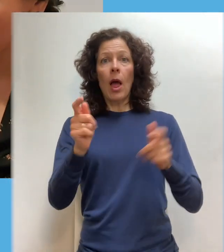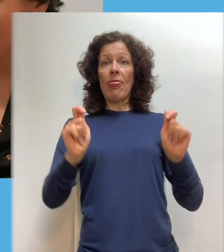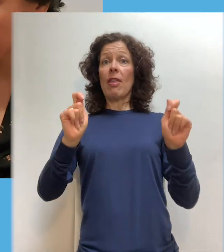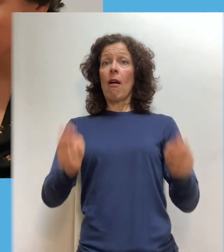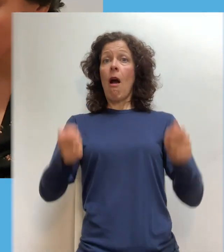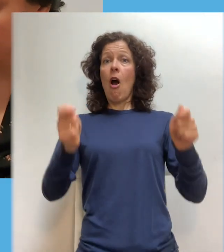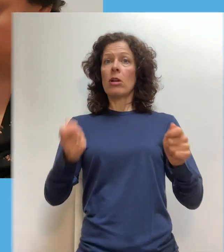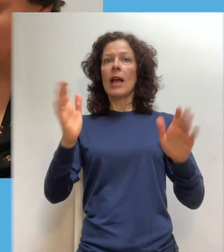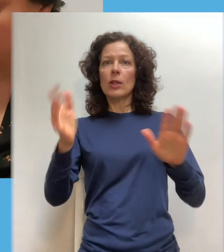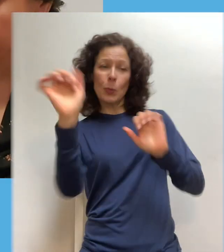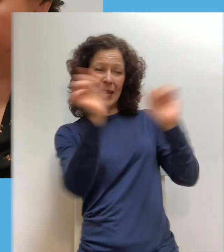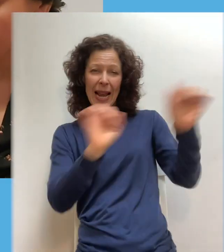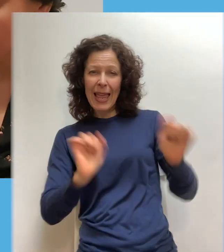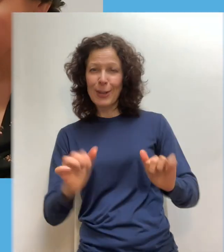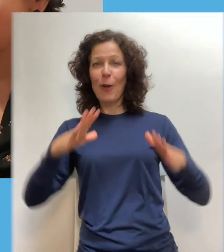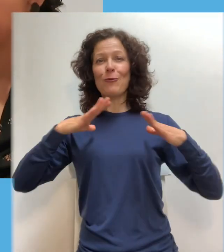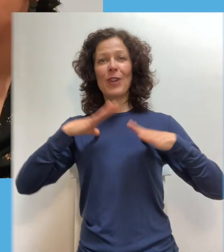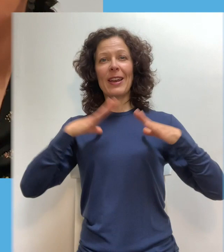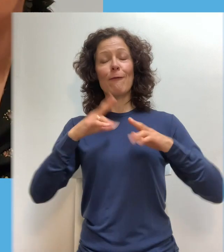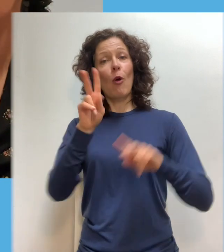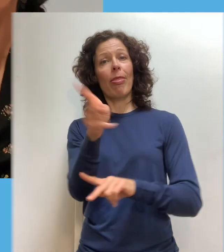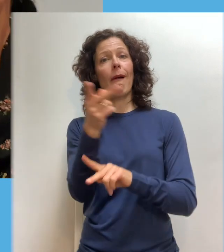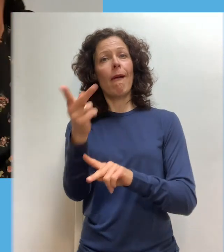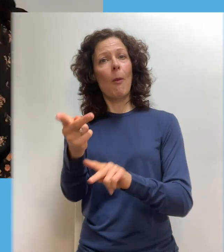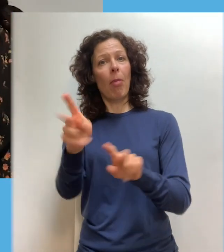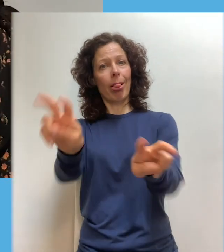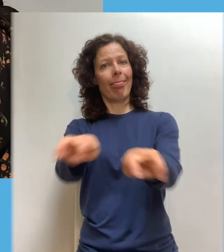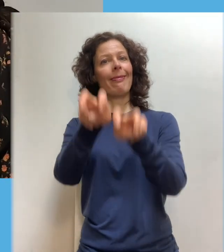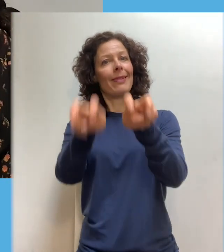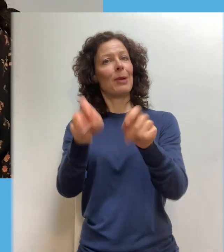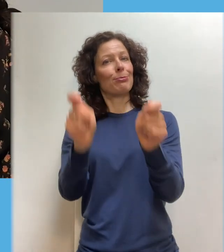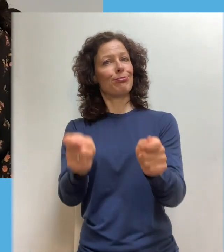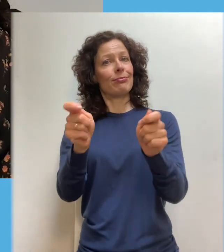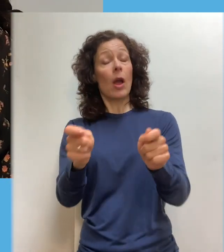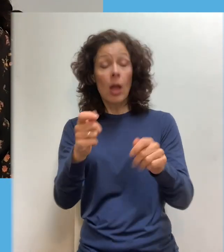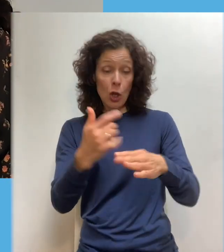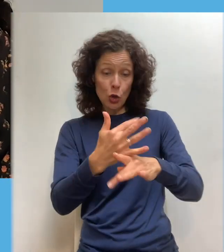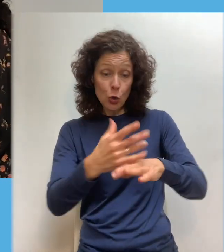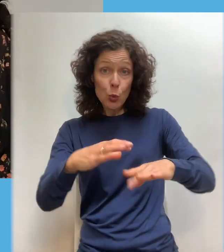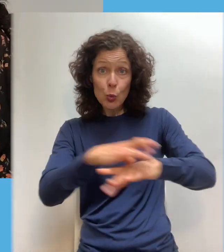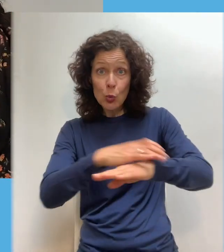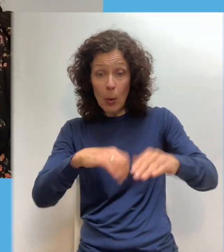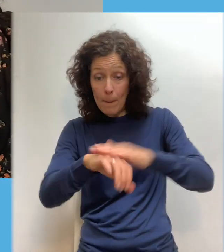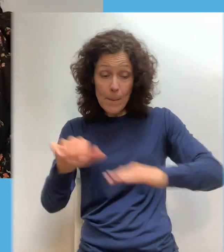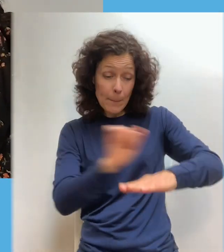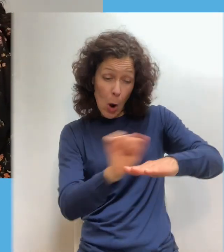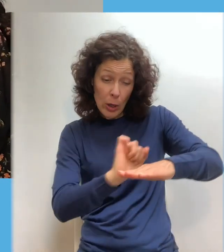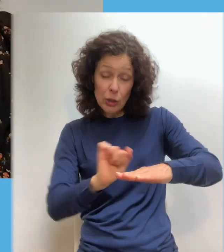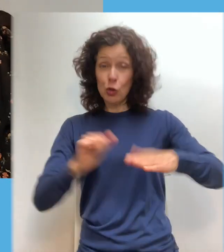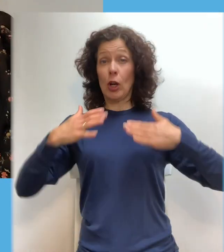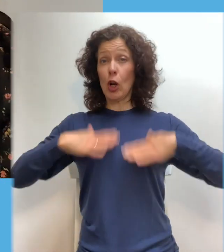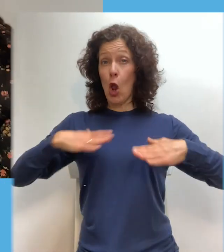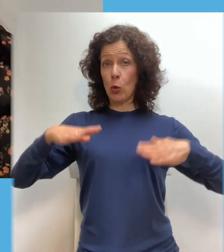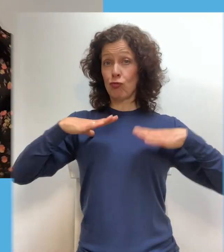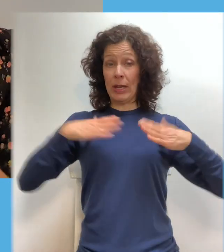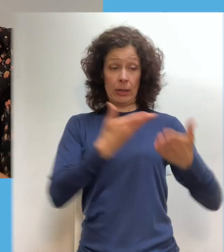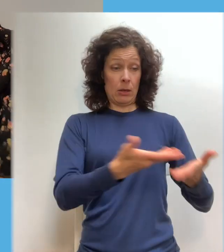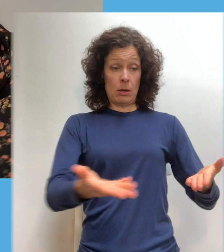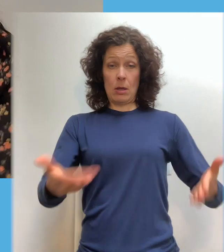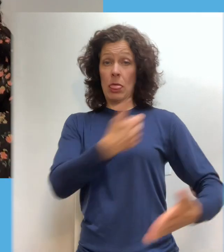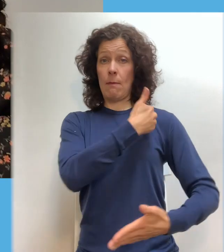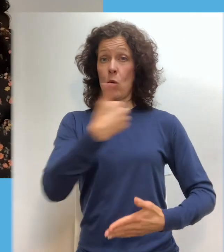cleaned, ready to transport the newlyweds. Shoes needed to be polished and clothes had to be put out ready for the